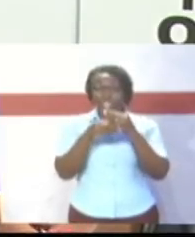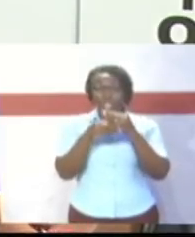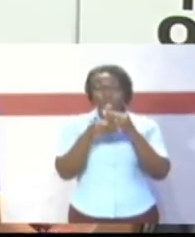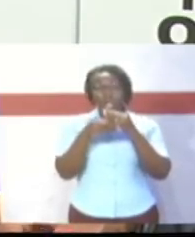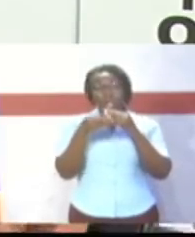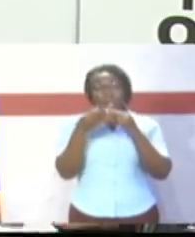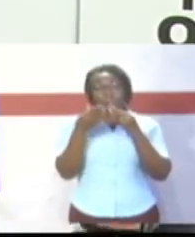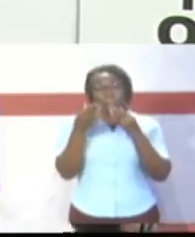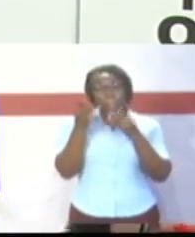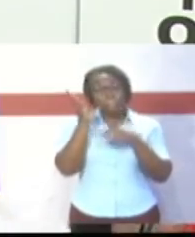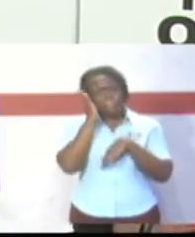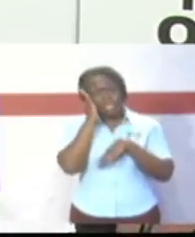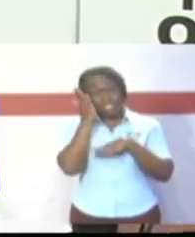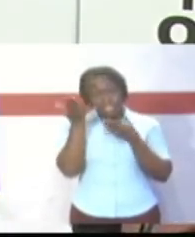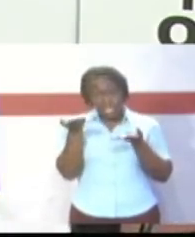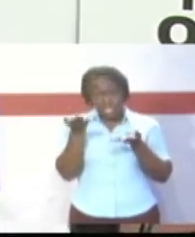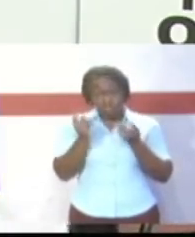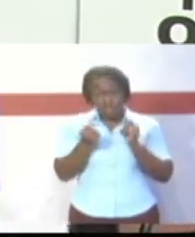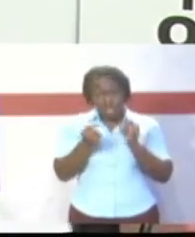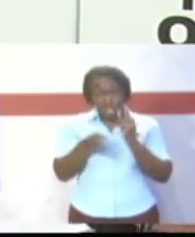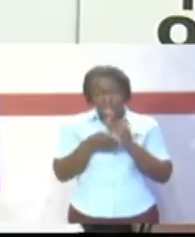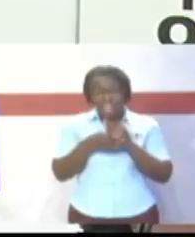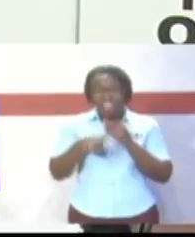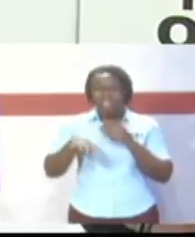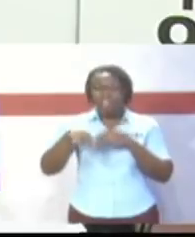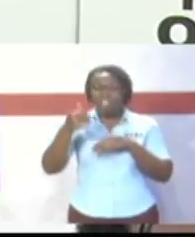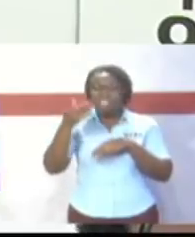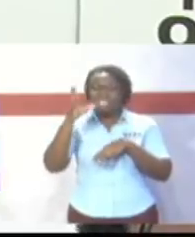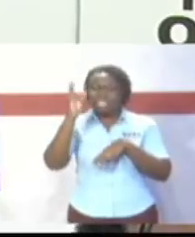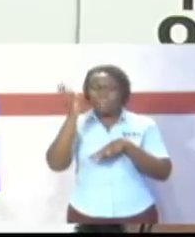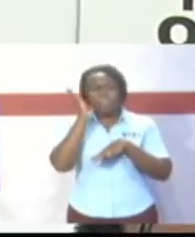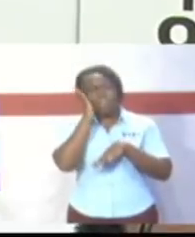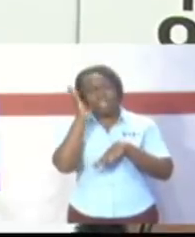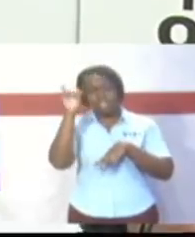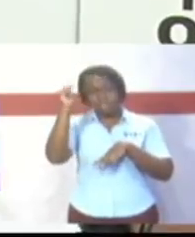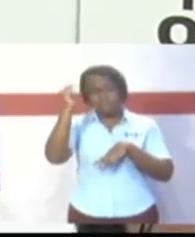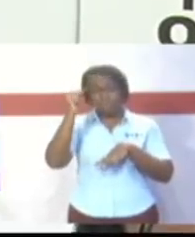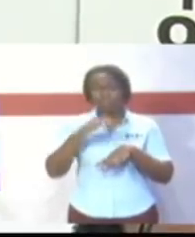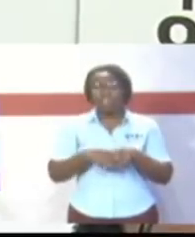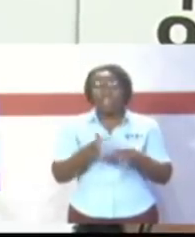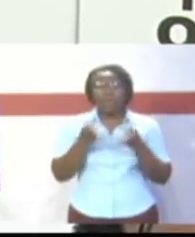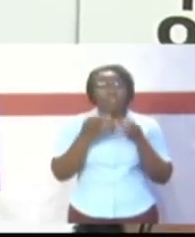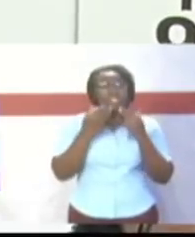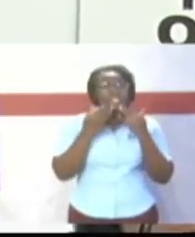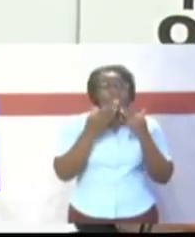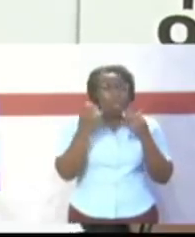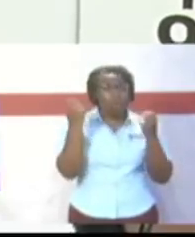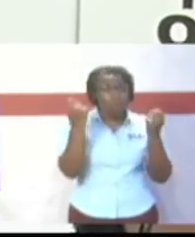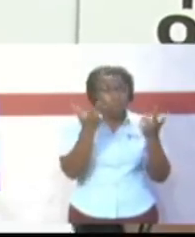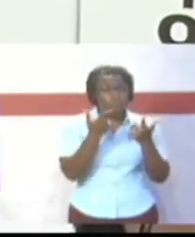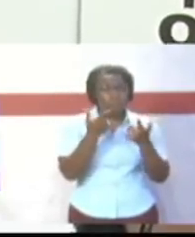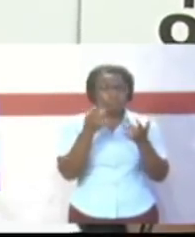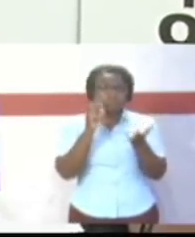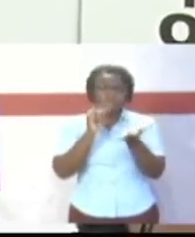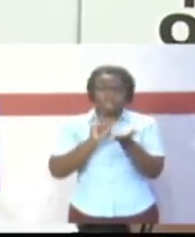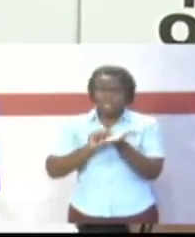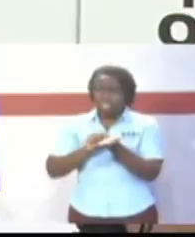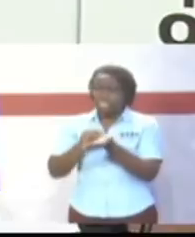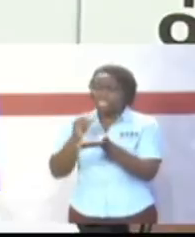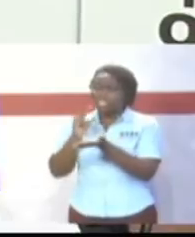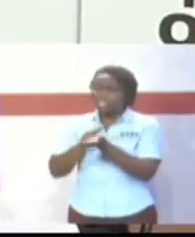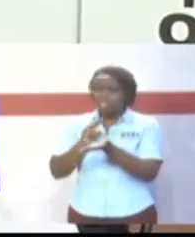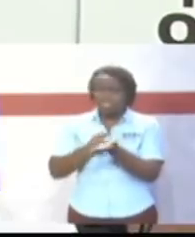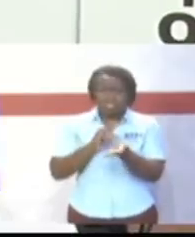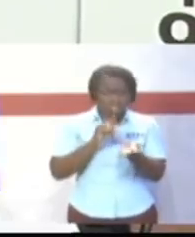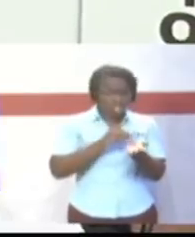in Tobago. I'd like to close by thanking all frontline workers and their supporting teams as the Ministry of Health continues to